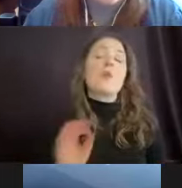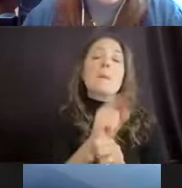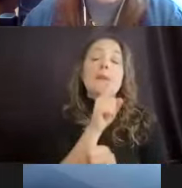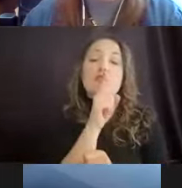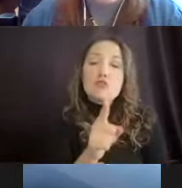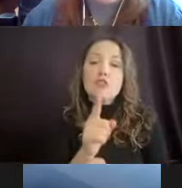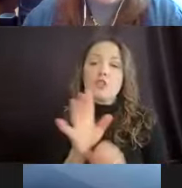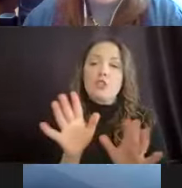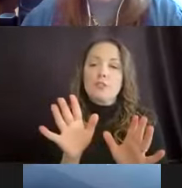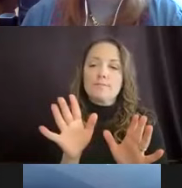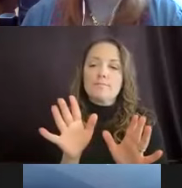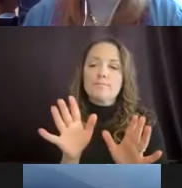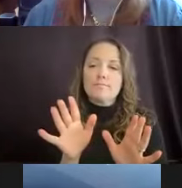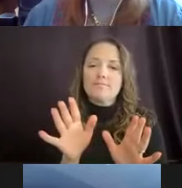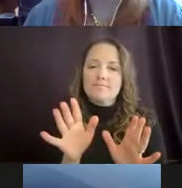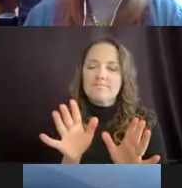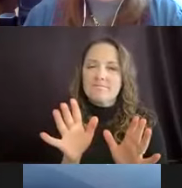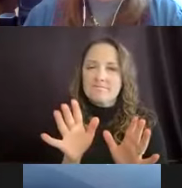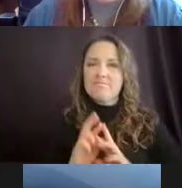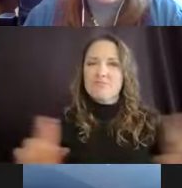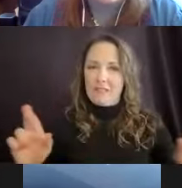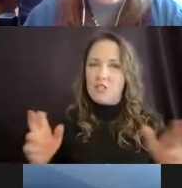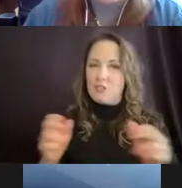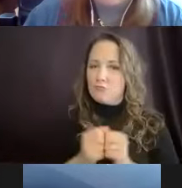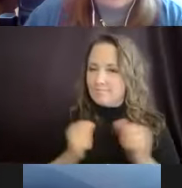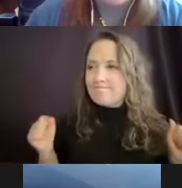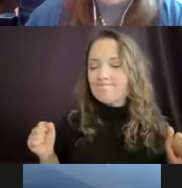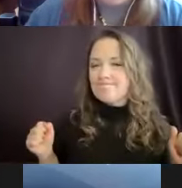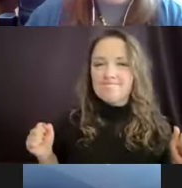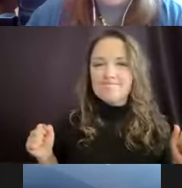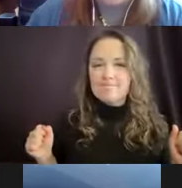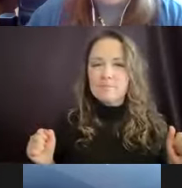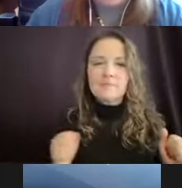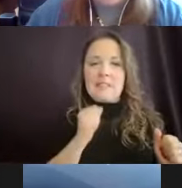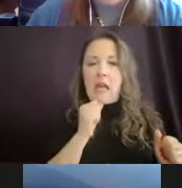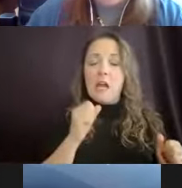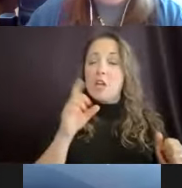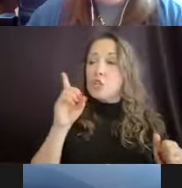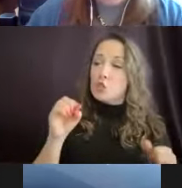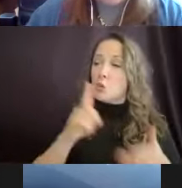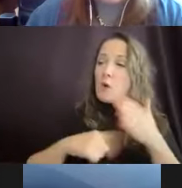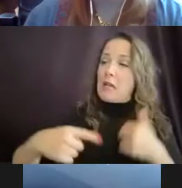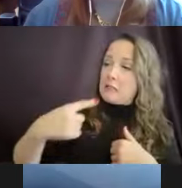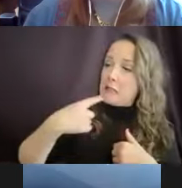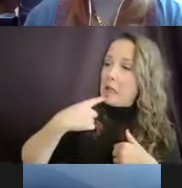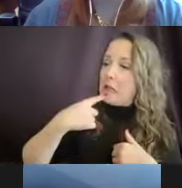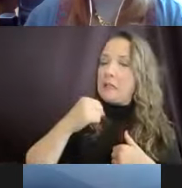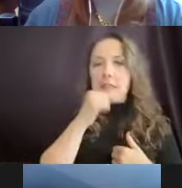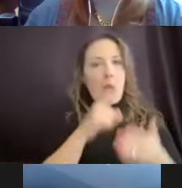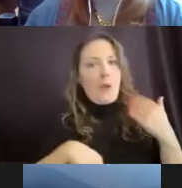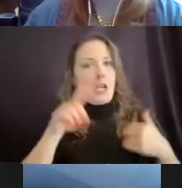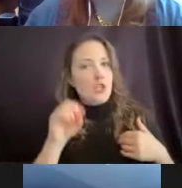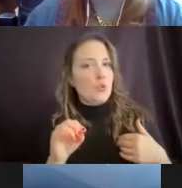make sure you're up on all of that. We are not trying to say do as I say, not as I do here anymore.